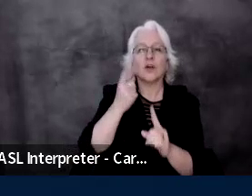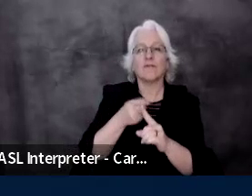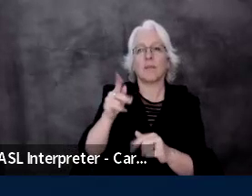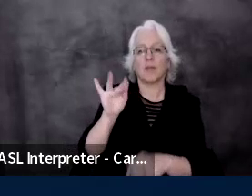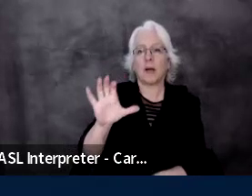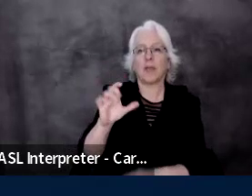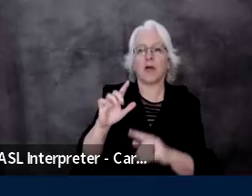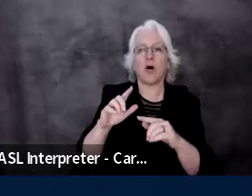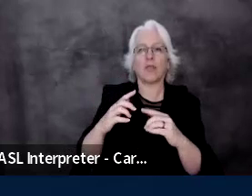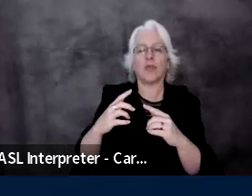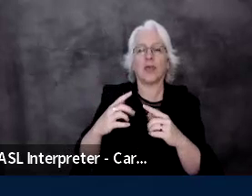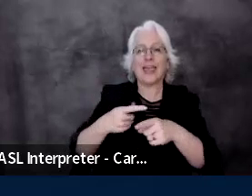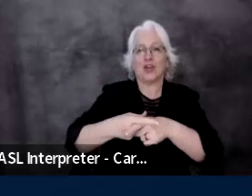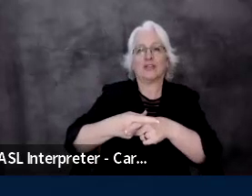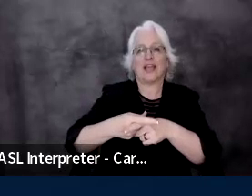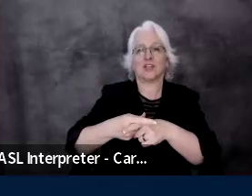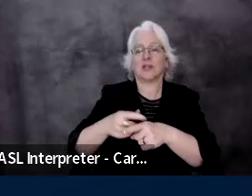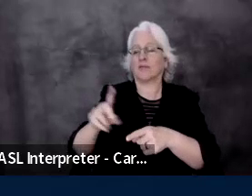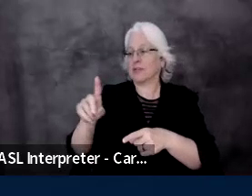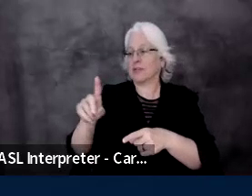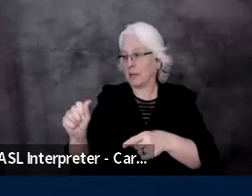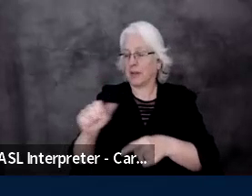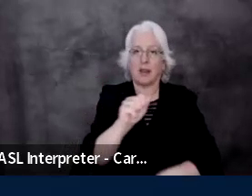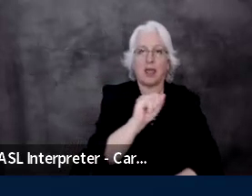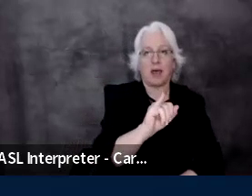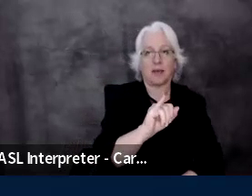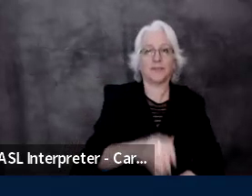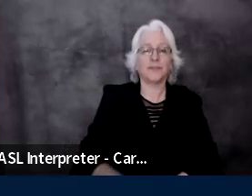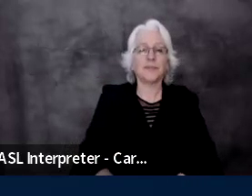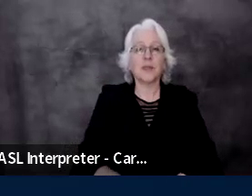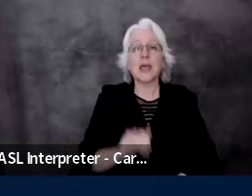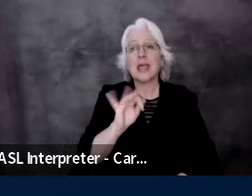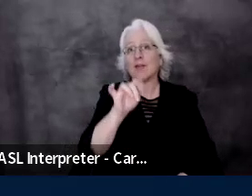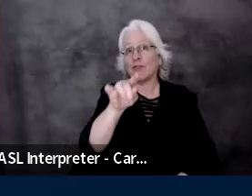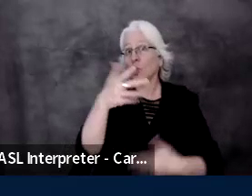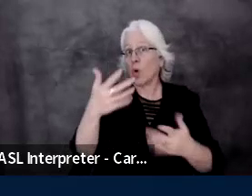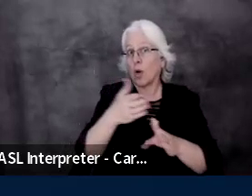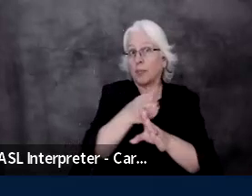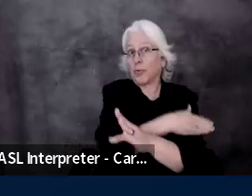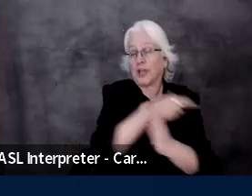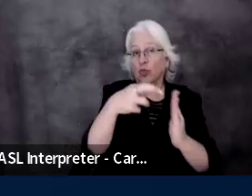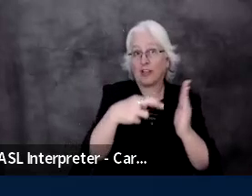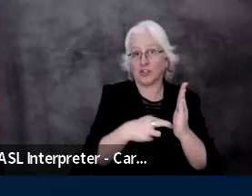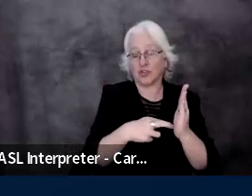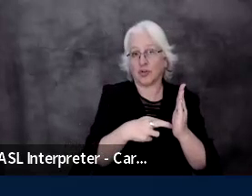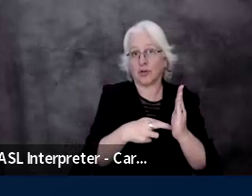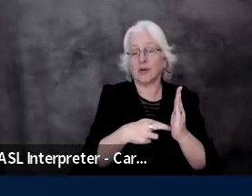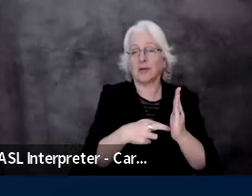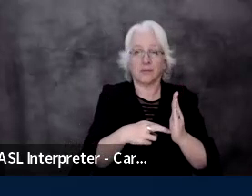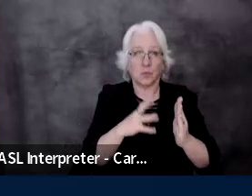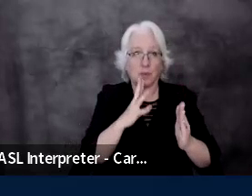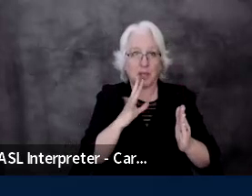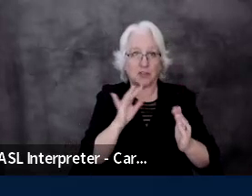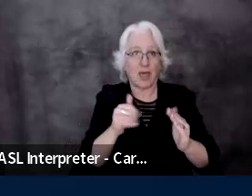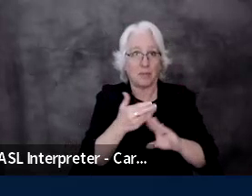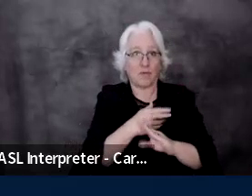disability and artificial intelligence. So for those of you who have pre-registered, as mentioned at the beginning of the